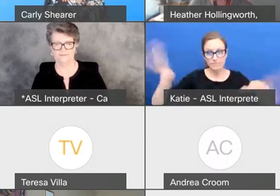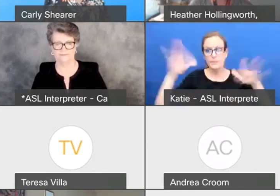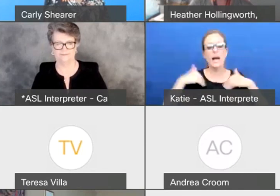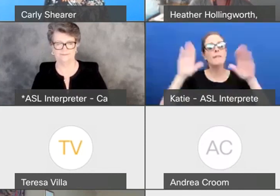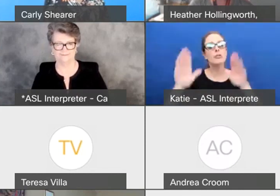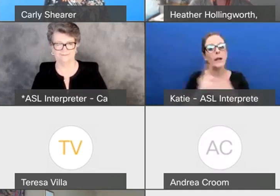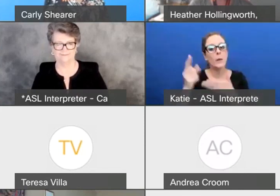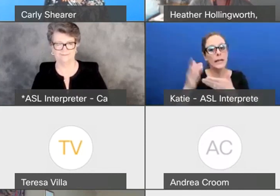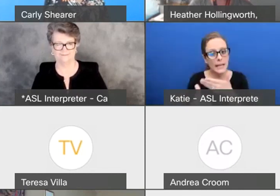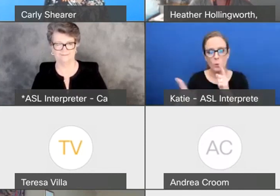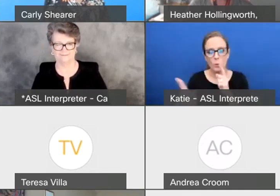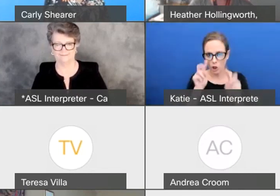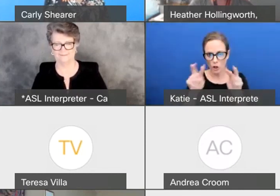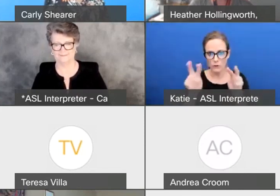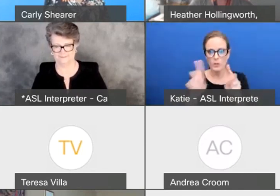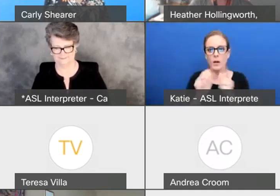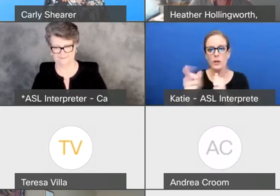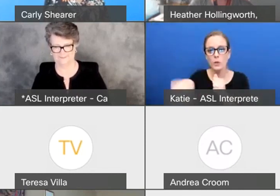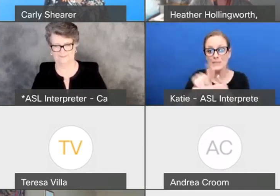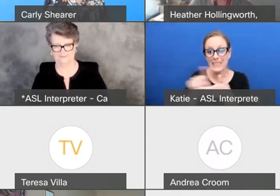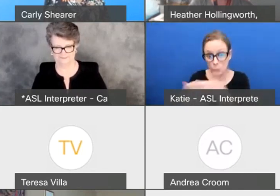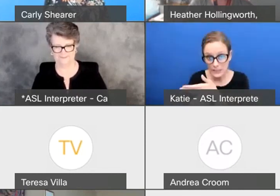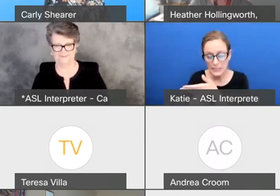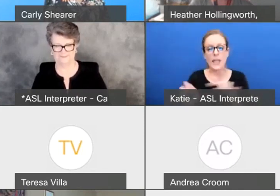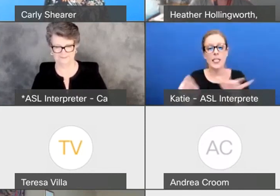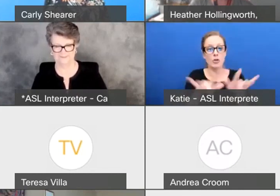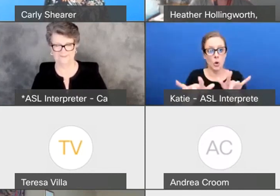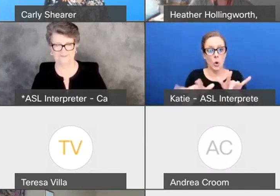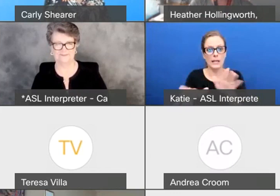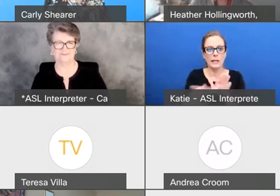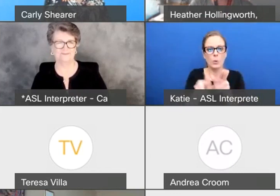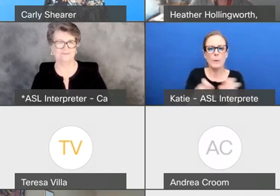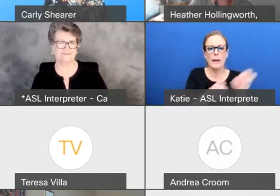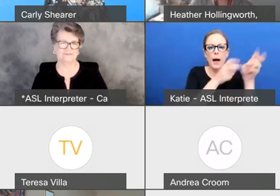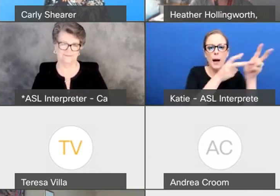to talking to folks next week, and we will have the recordings up on YouTube